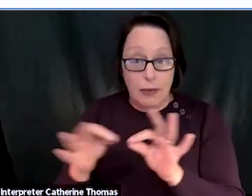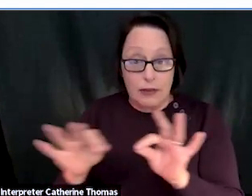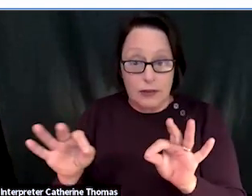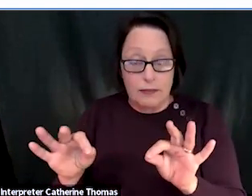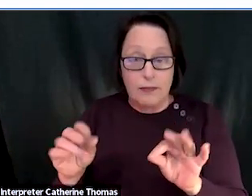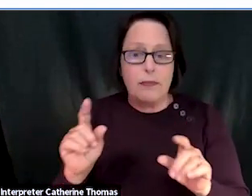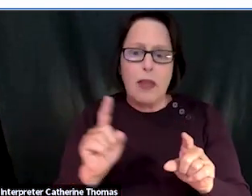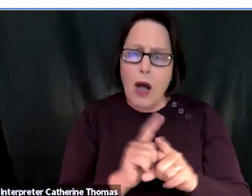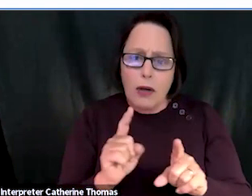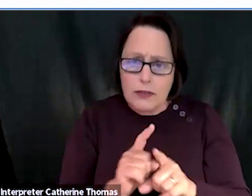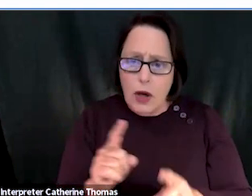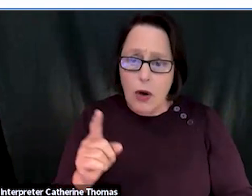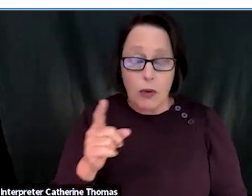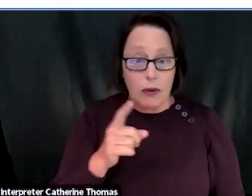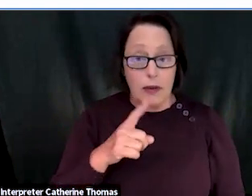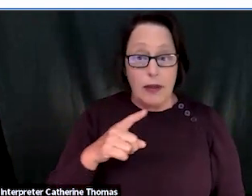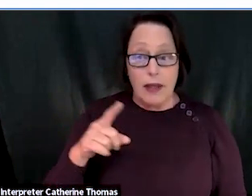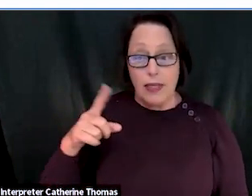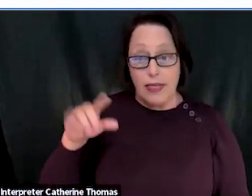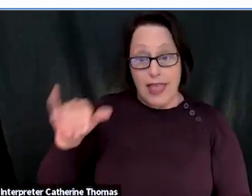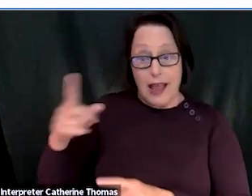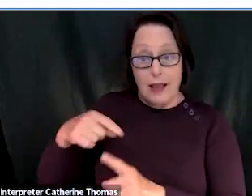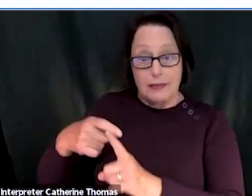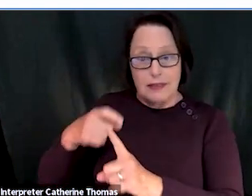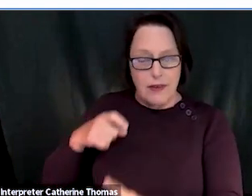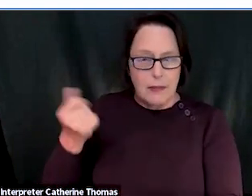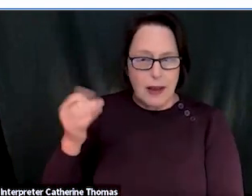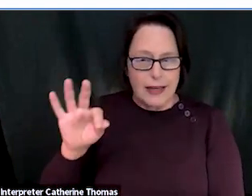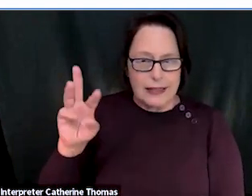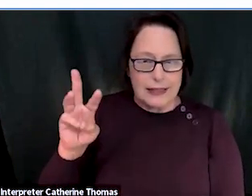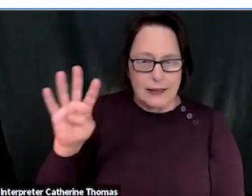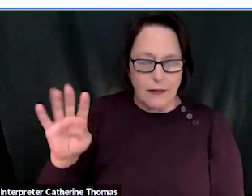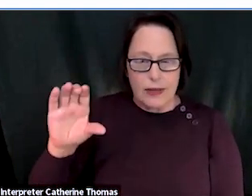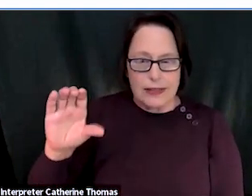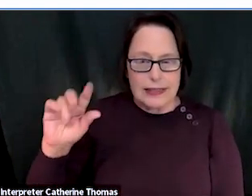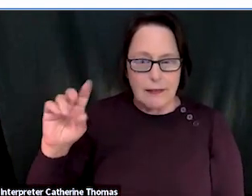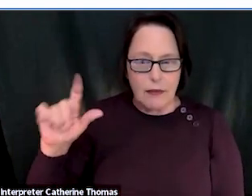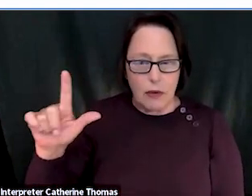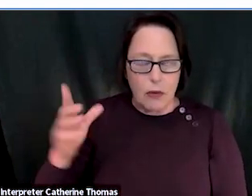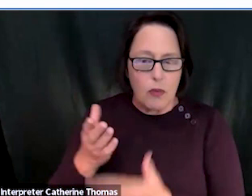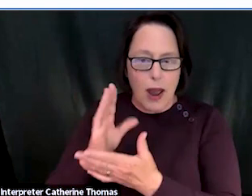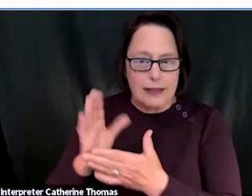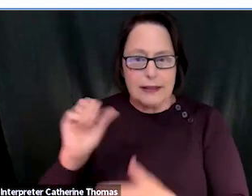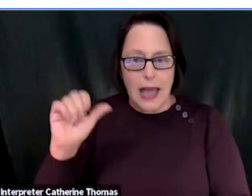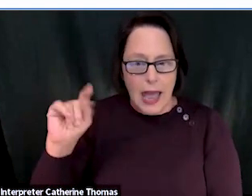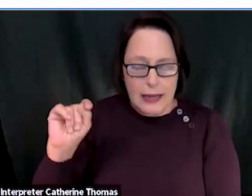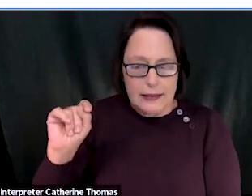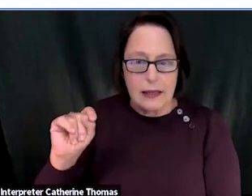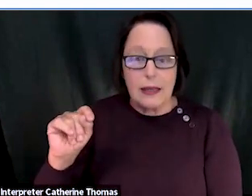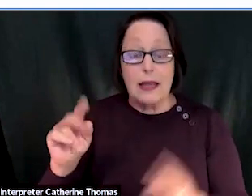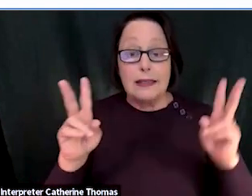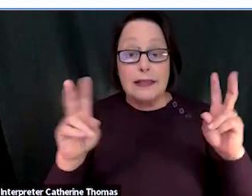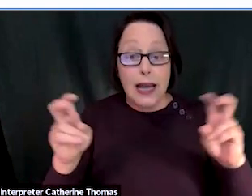also come from the 1964 Civil Rights Act, Title VI, that